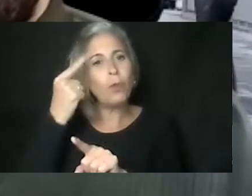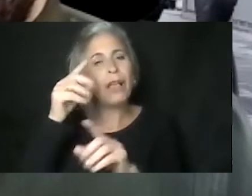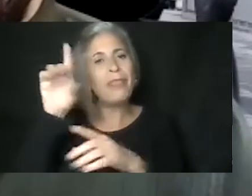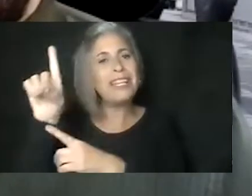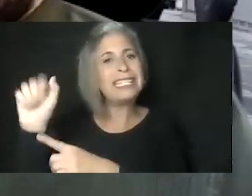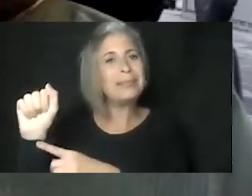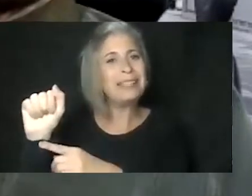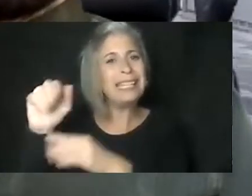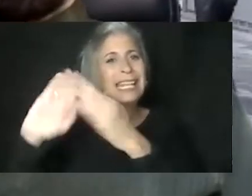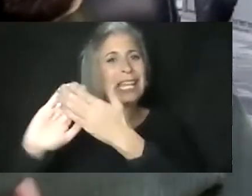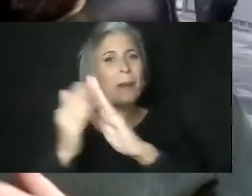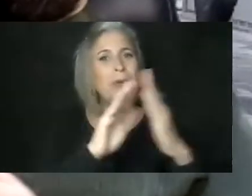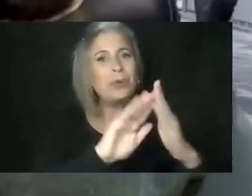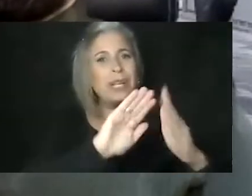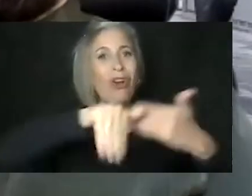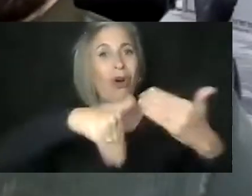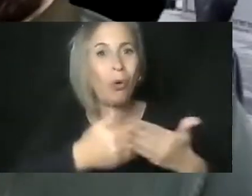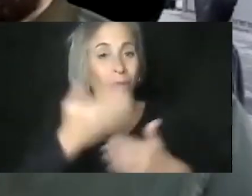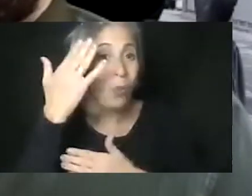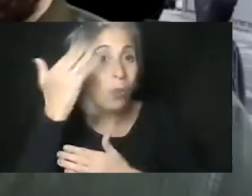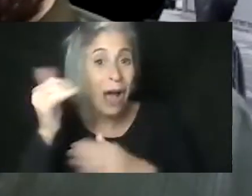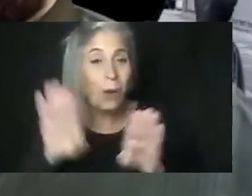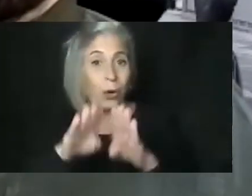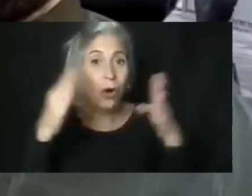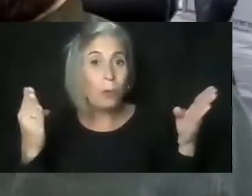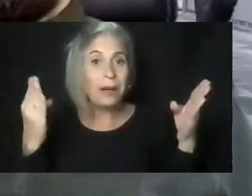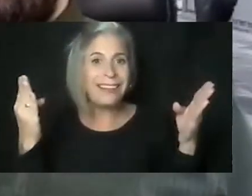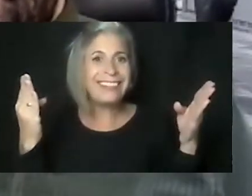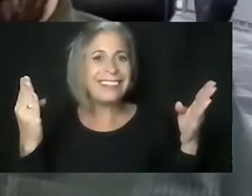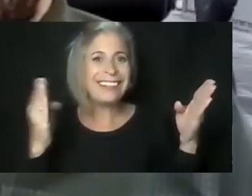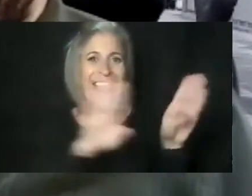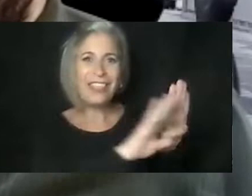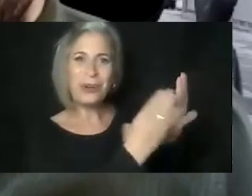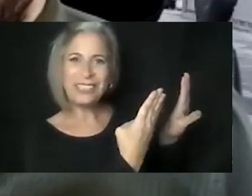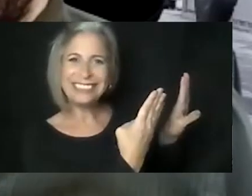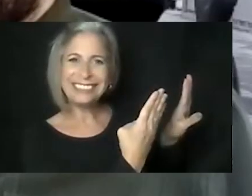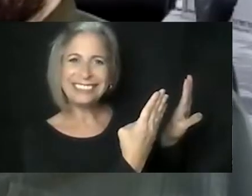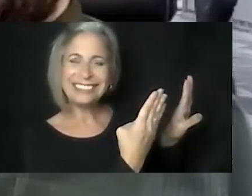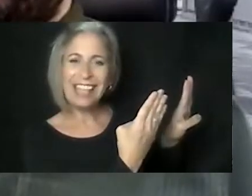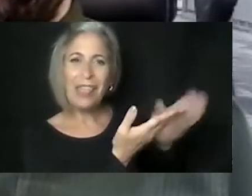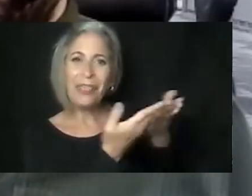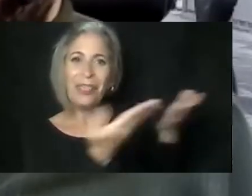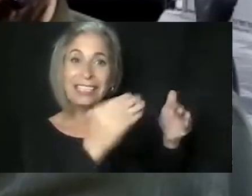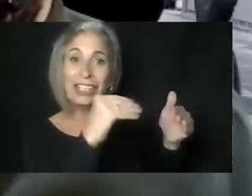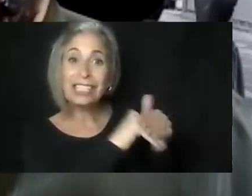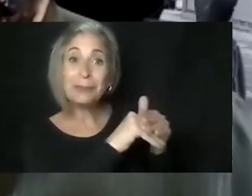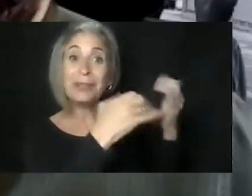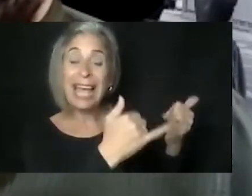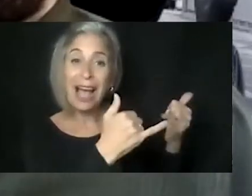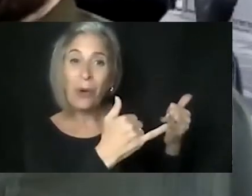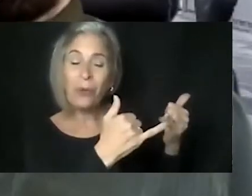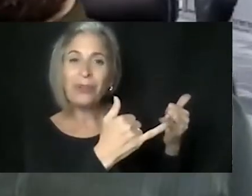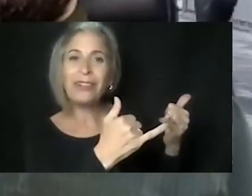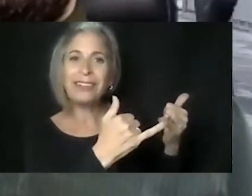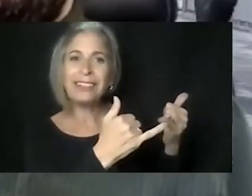disability community as a whole, because we're opening those doors and we're making things accessible that weren't accessible before. And whether